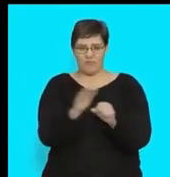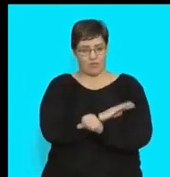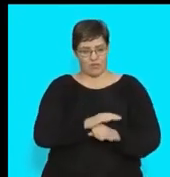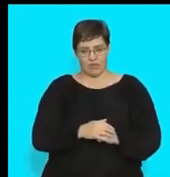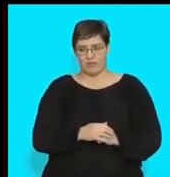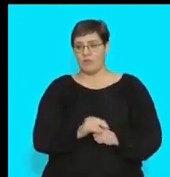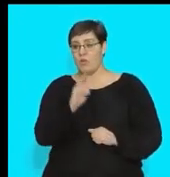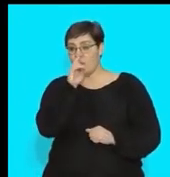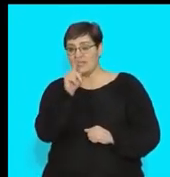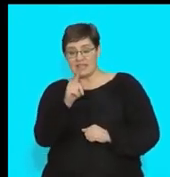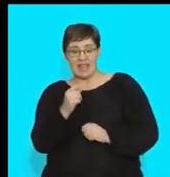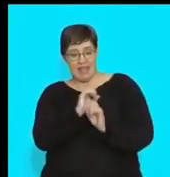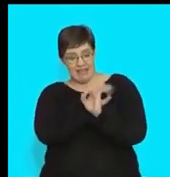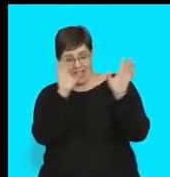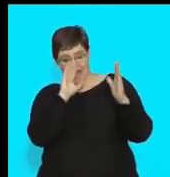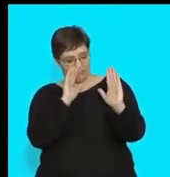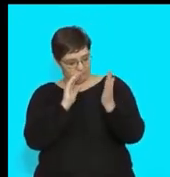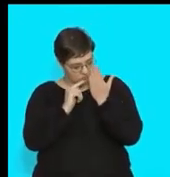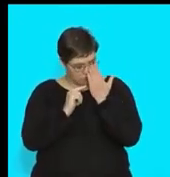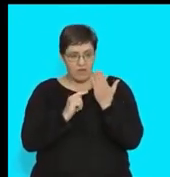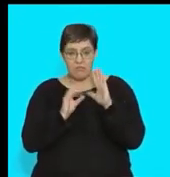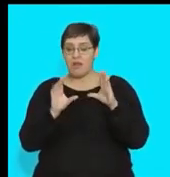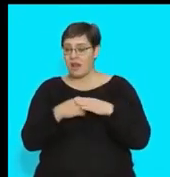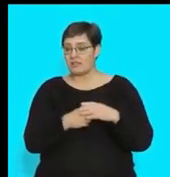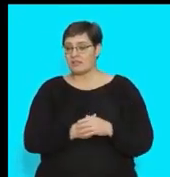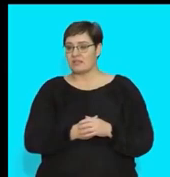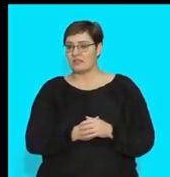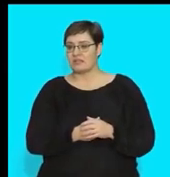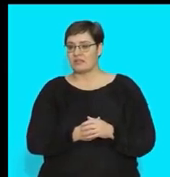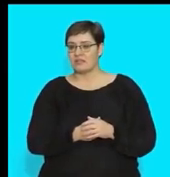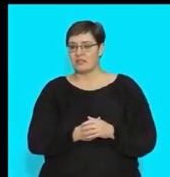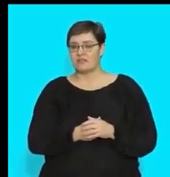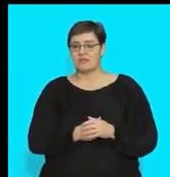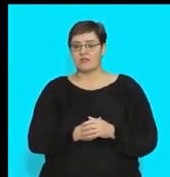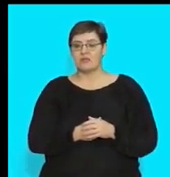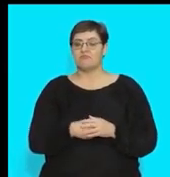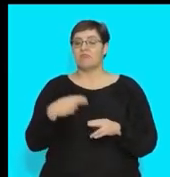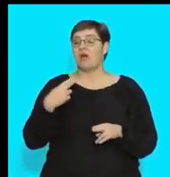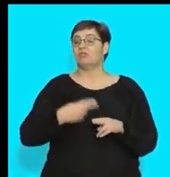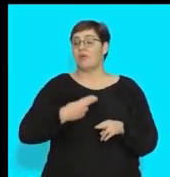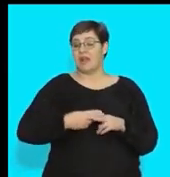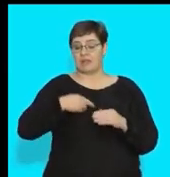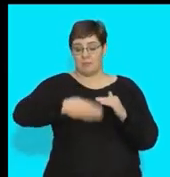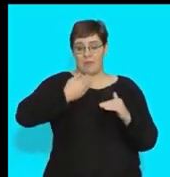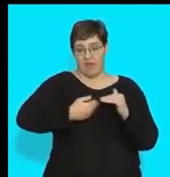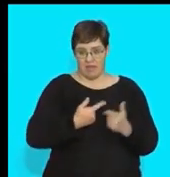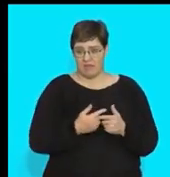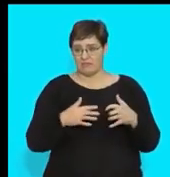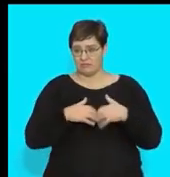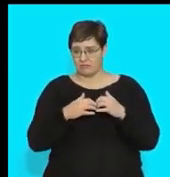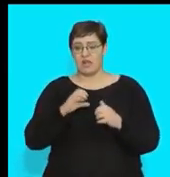Guys, if you want to see this nice and clearly, you won't believe what we do in class. We take toilet paper, all right? Toilet paper makes